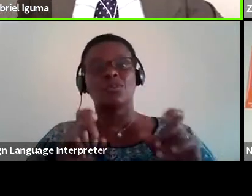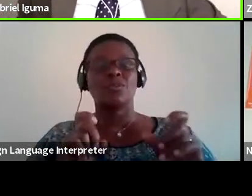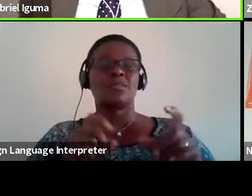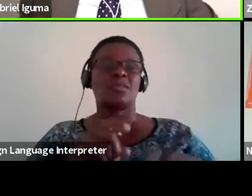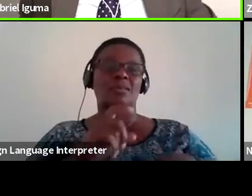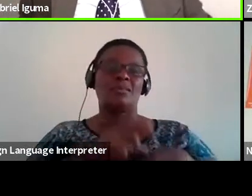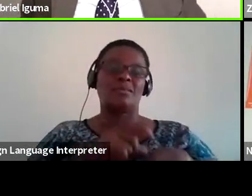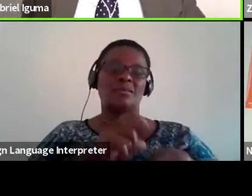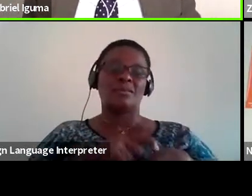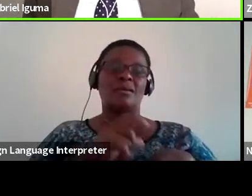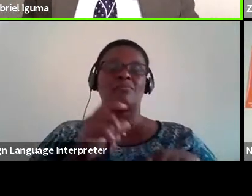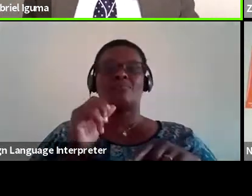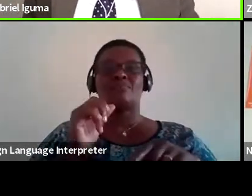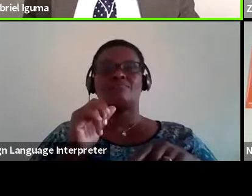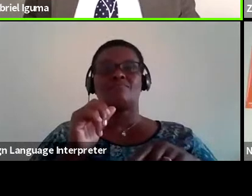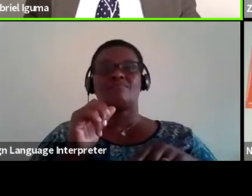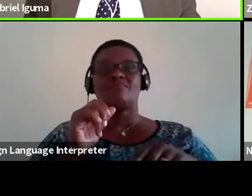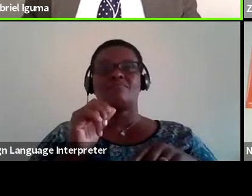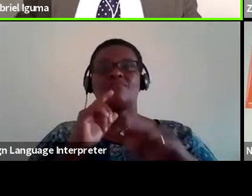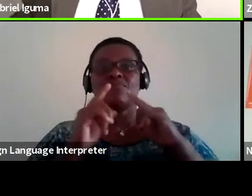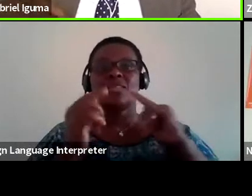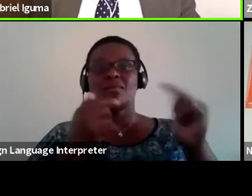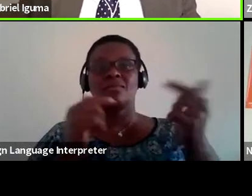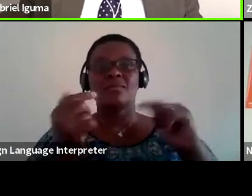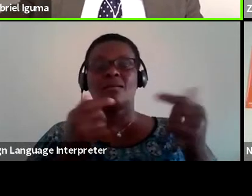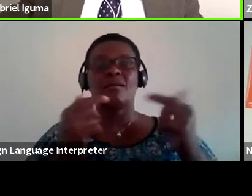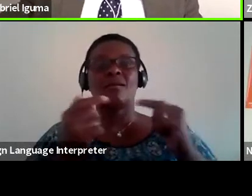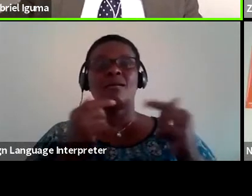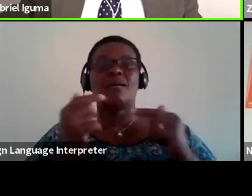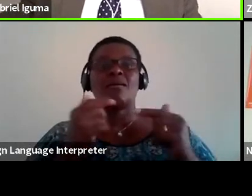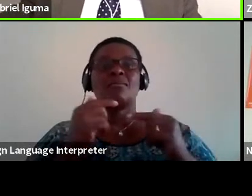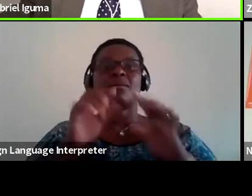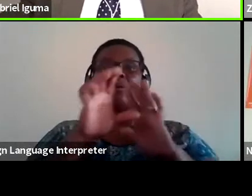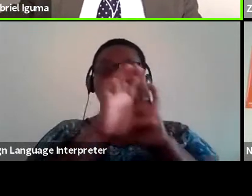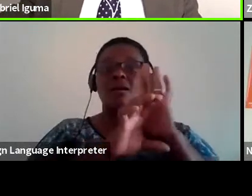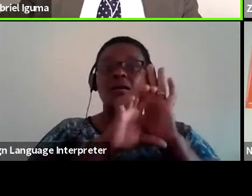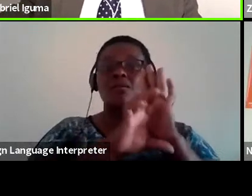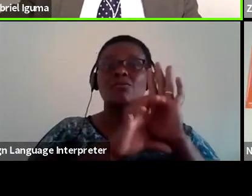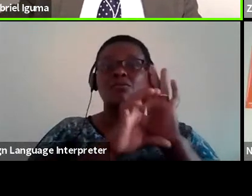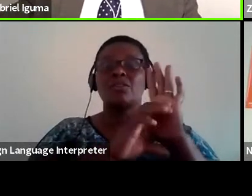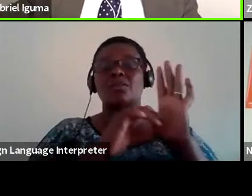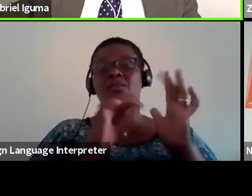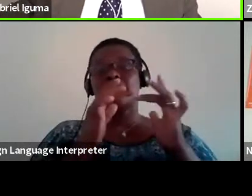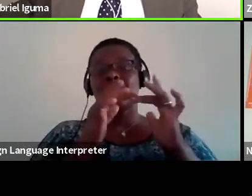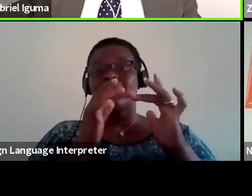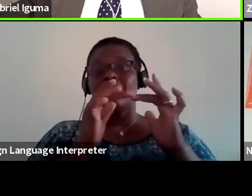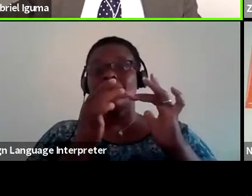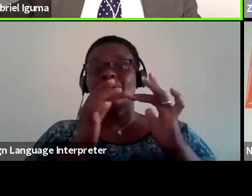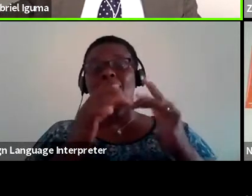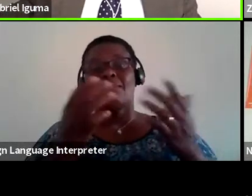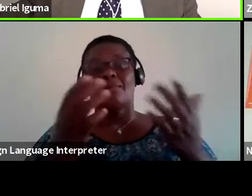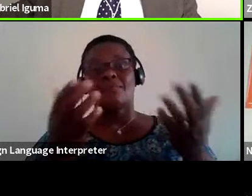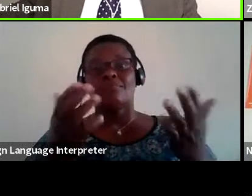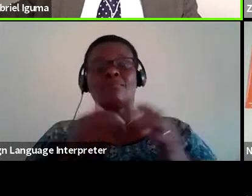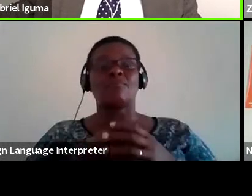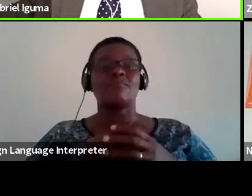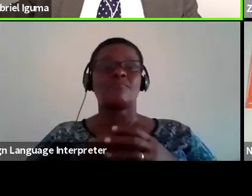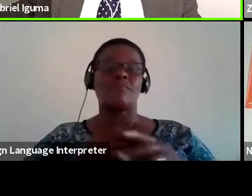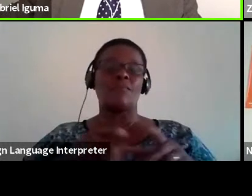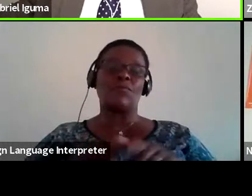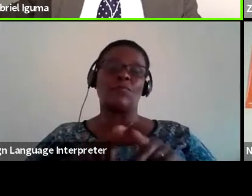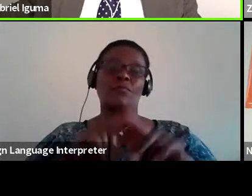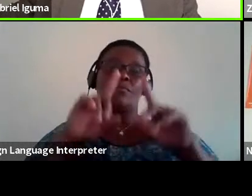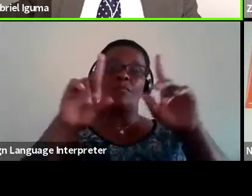effect that is having on democracy in African countries. You can already put your questions and your